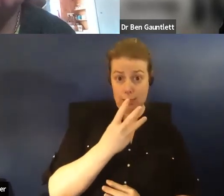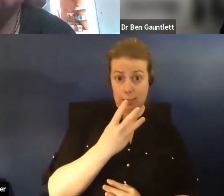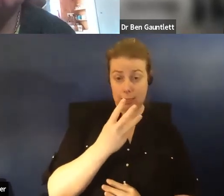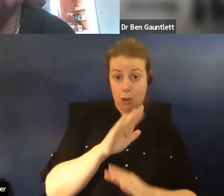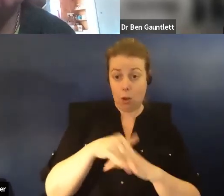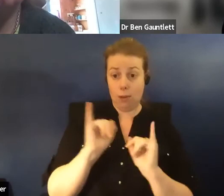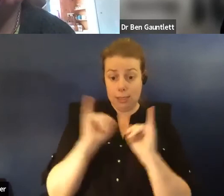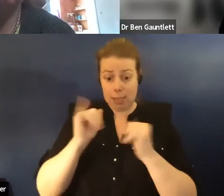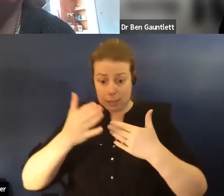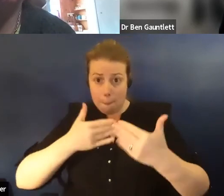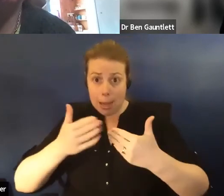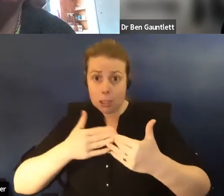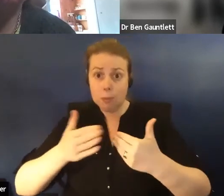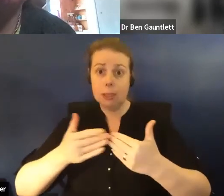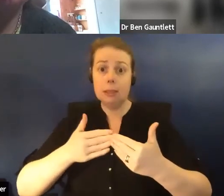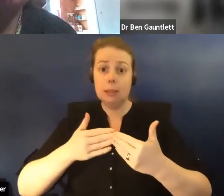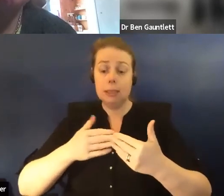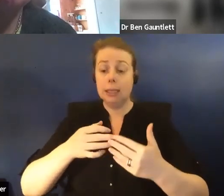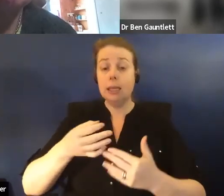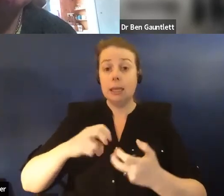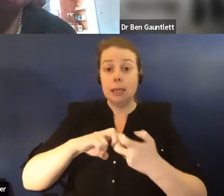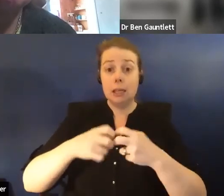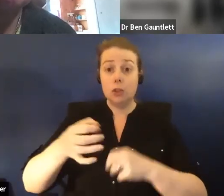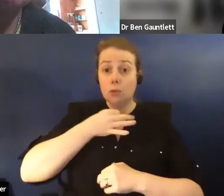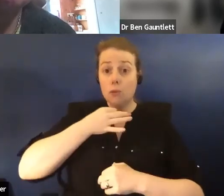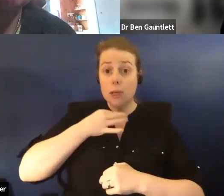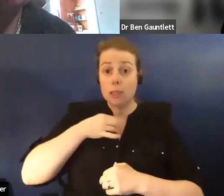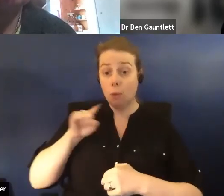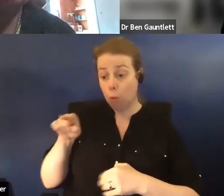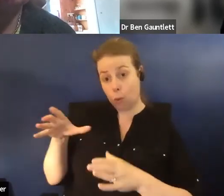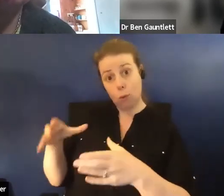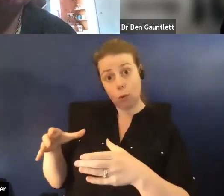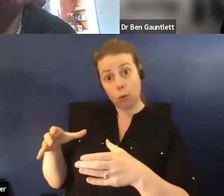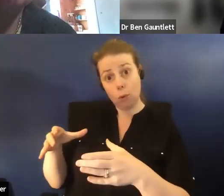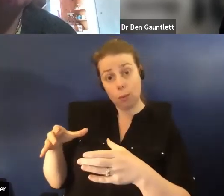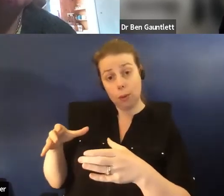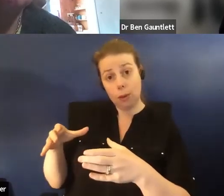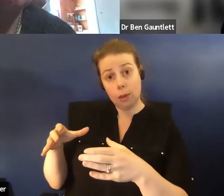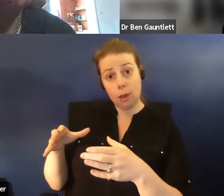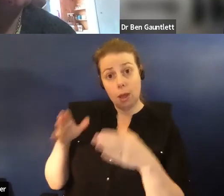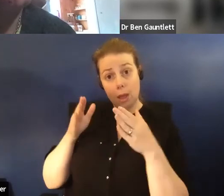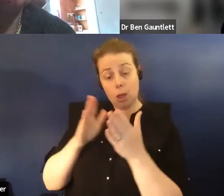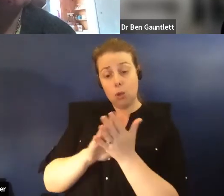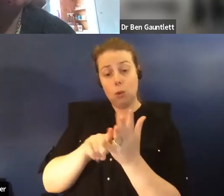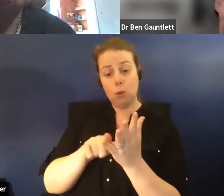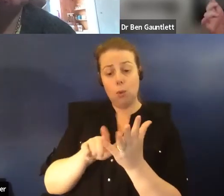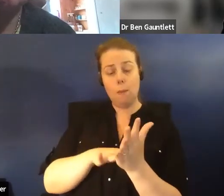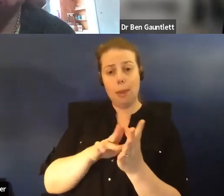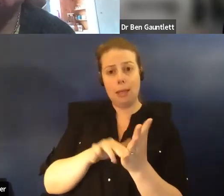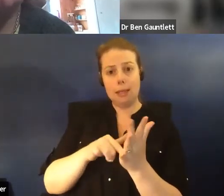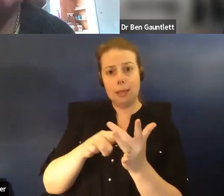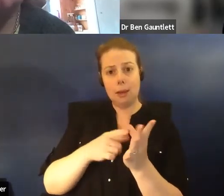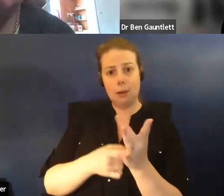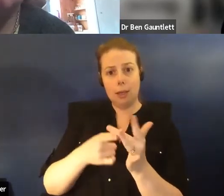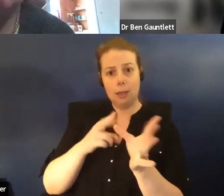manage issues of risk for people with disability in humanitarian emergencies and natural disasters. And the final recommendation which